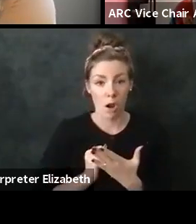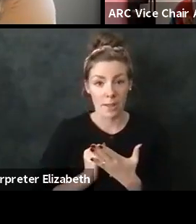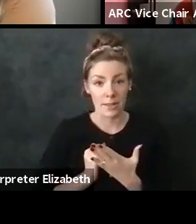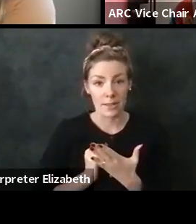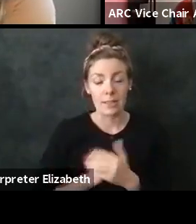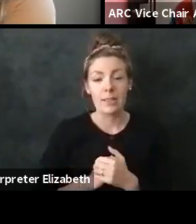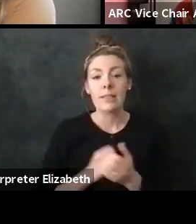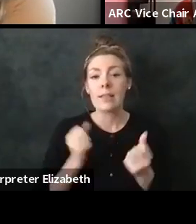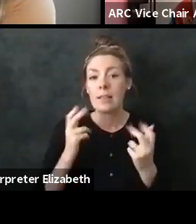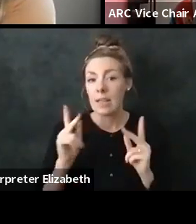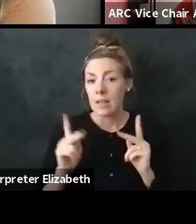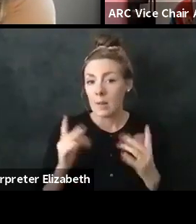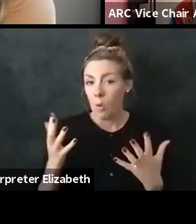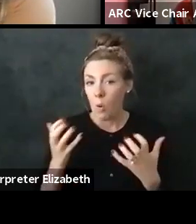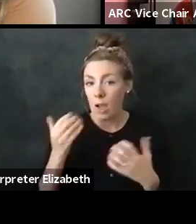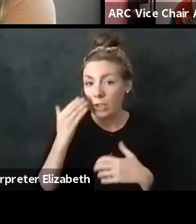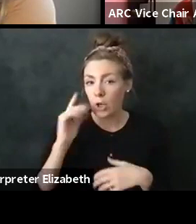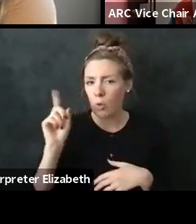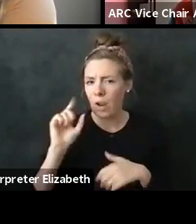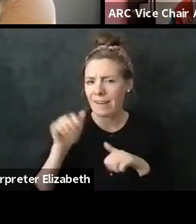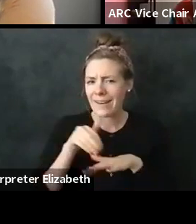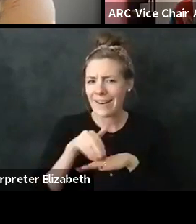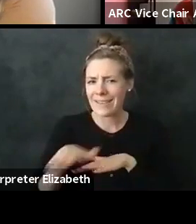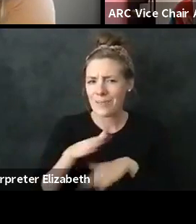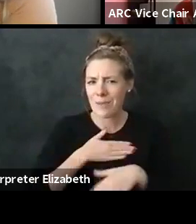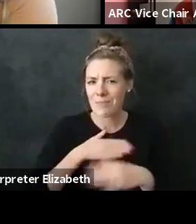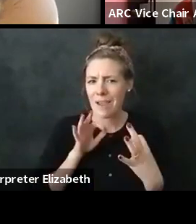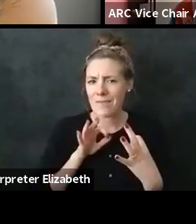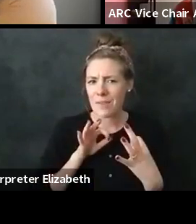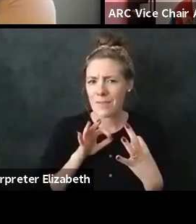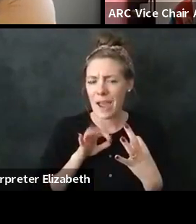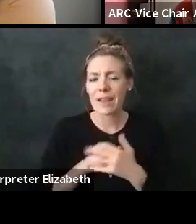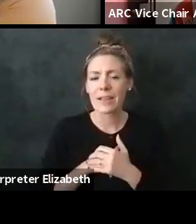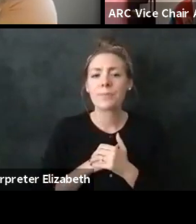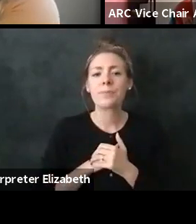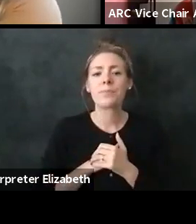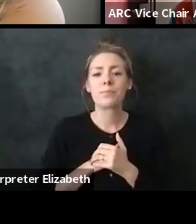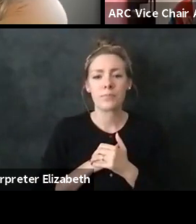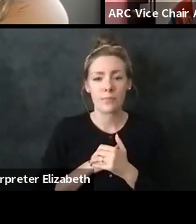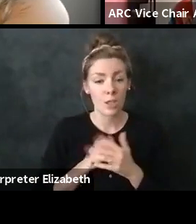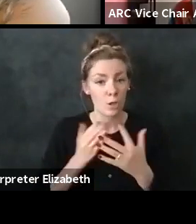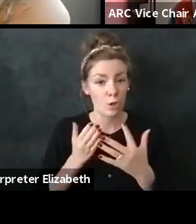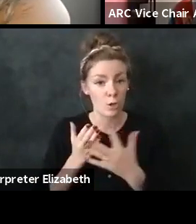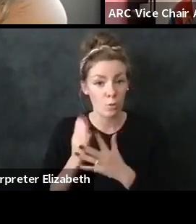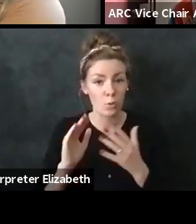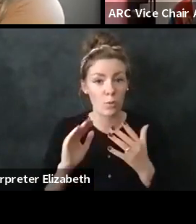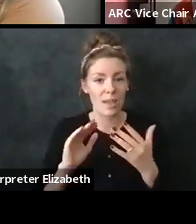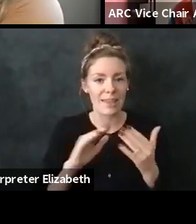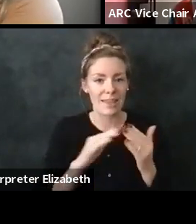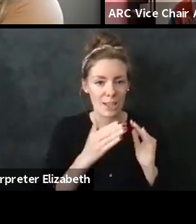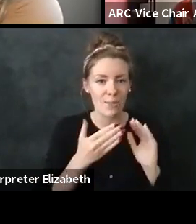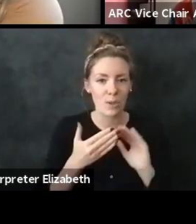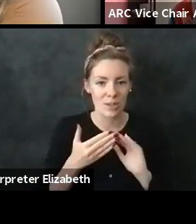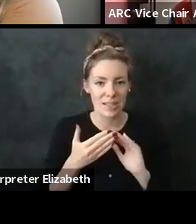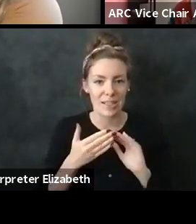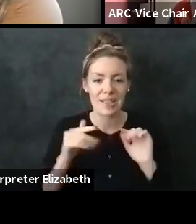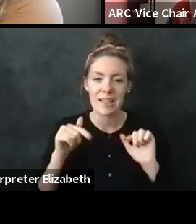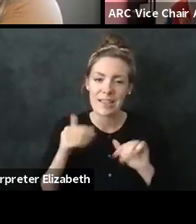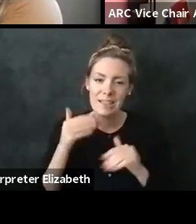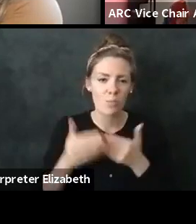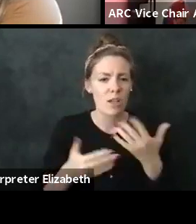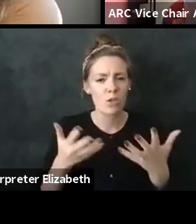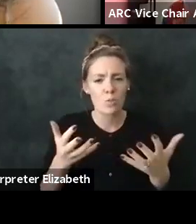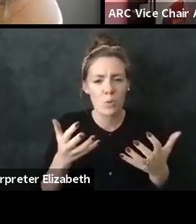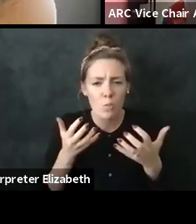folks also want to know, where can I submit my feedback or input? This is going to be a community-driven process, and so we would love to have